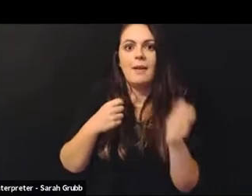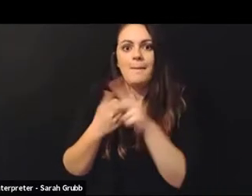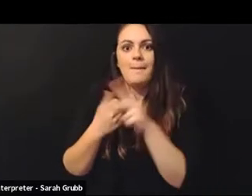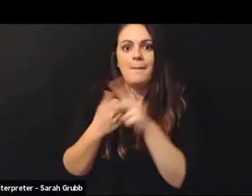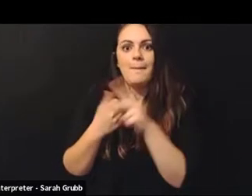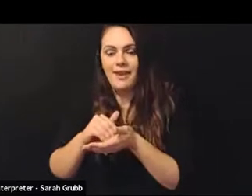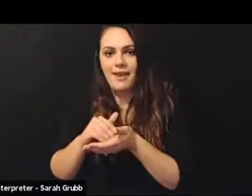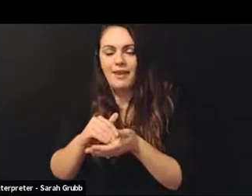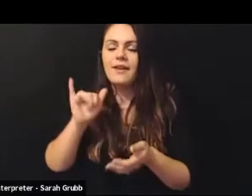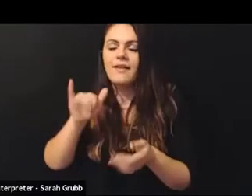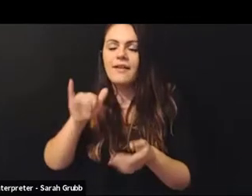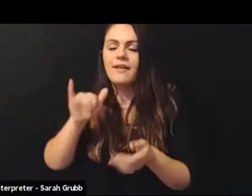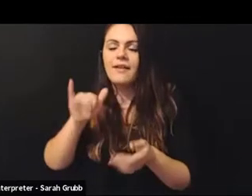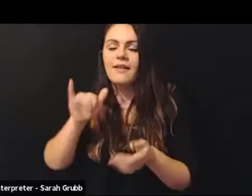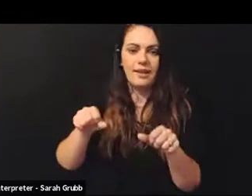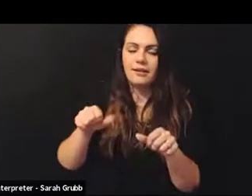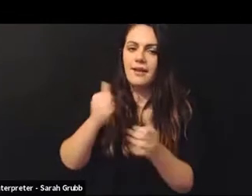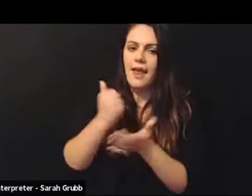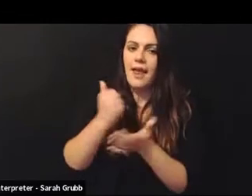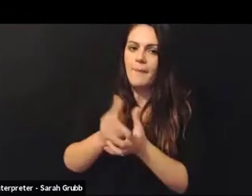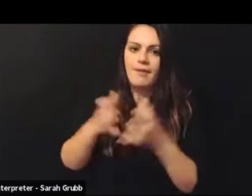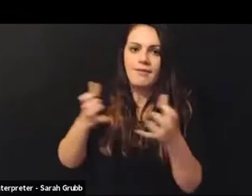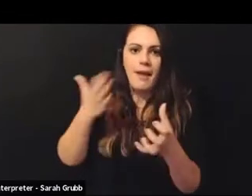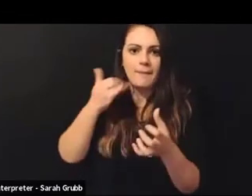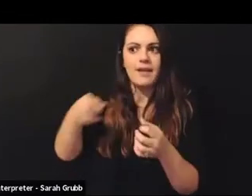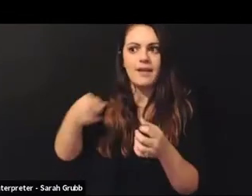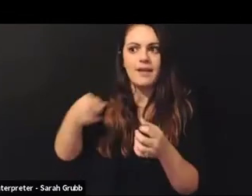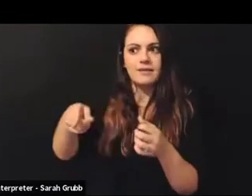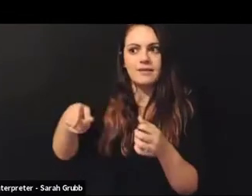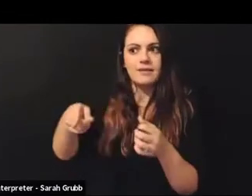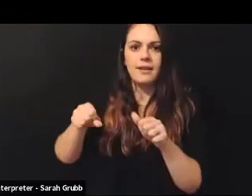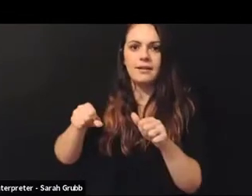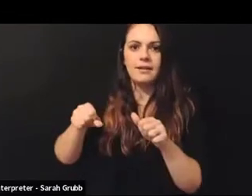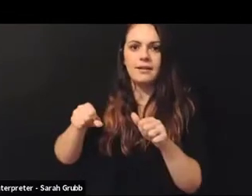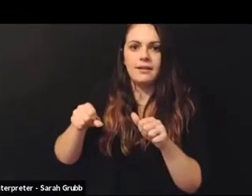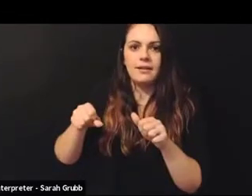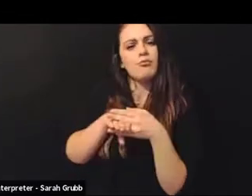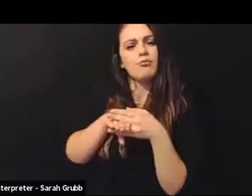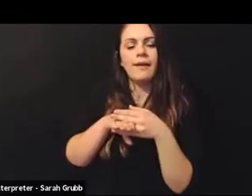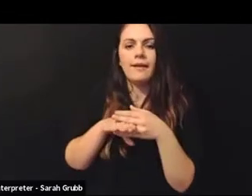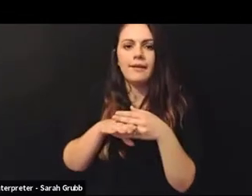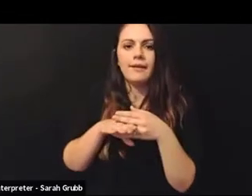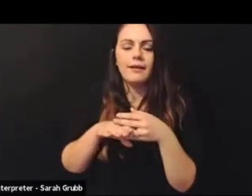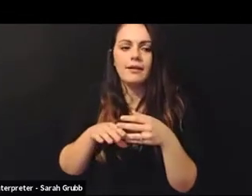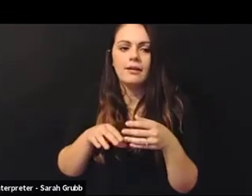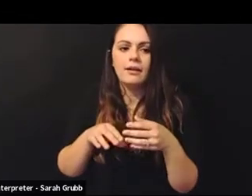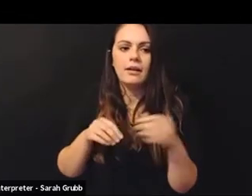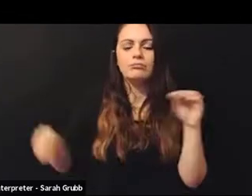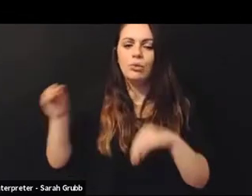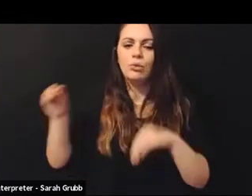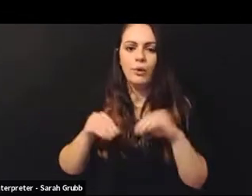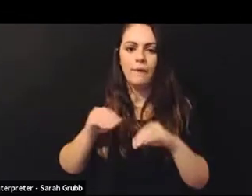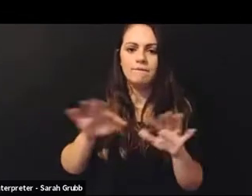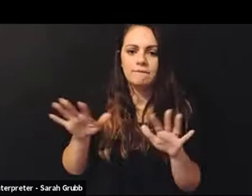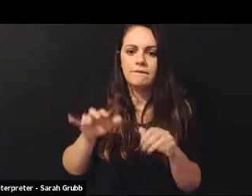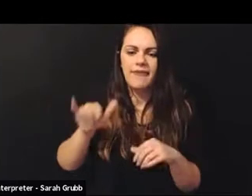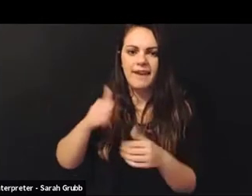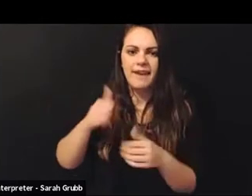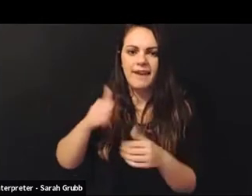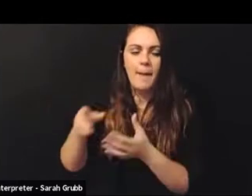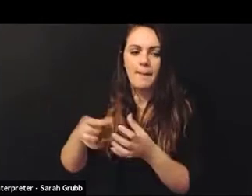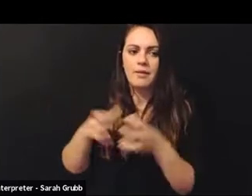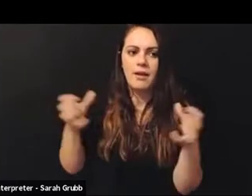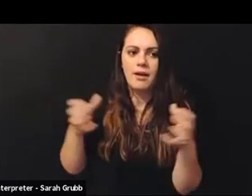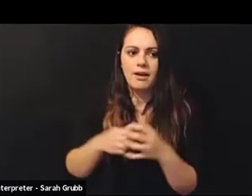movement breaks for the child or they allow them to get into different positions. And then I think it's really important to just really learn how to